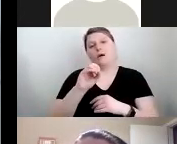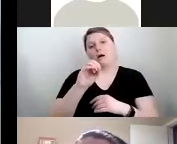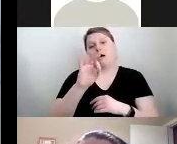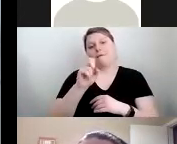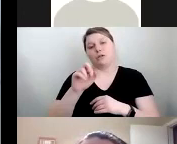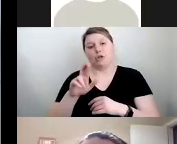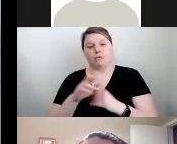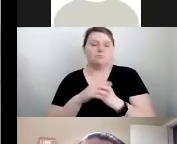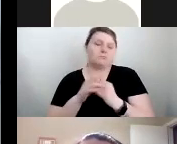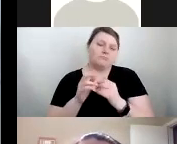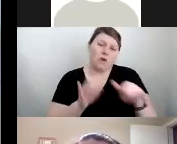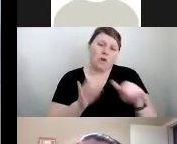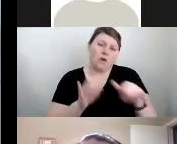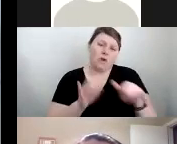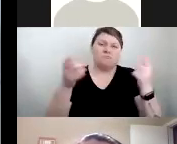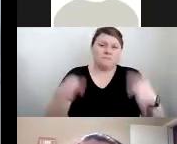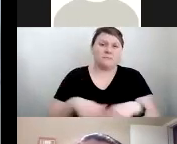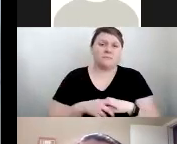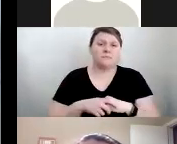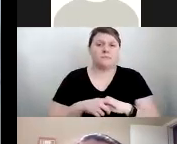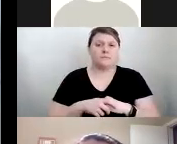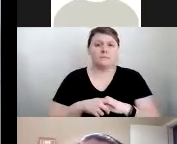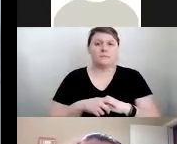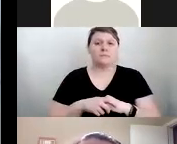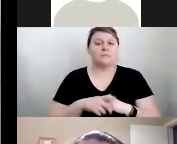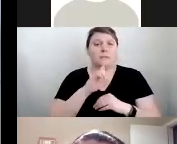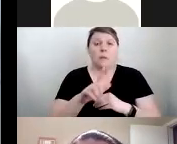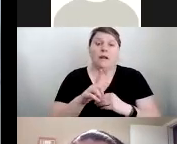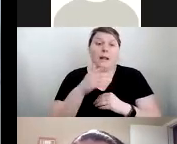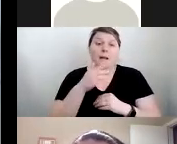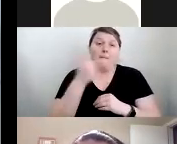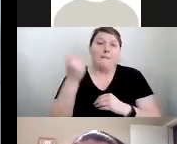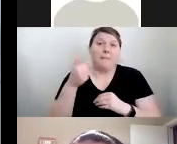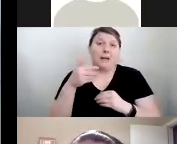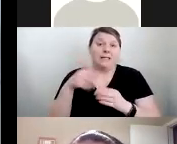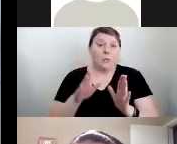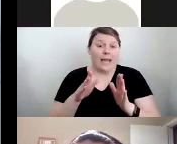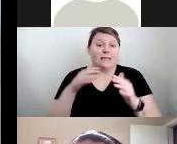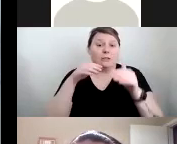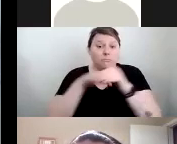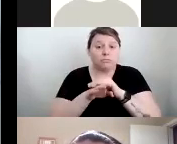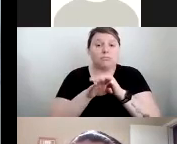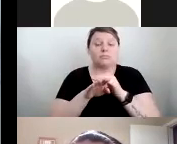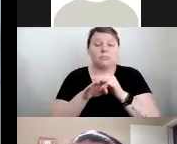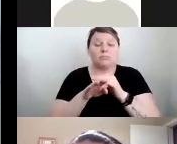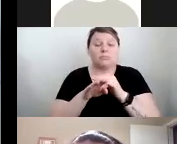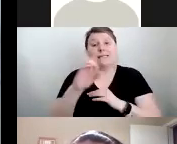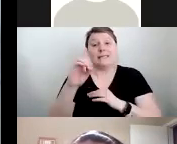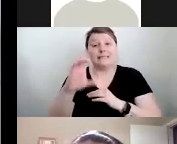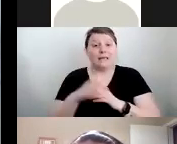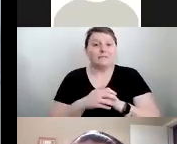It's very common. And it's really probably the best way to get into the CDC. When people ask me, what's the secret to get